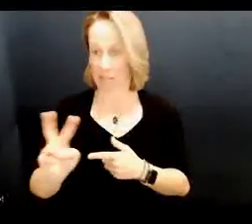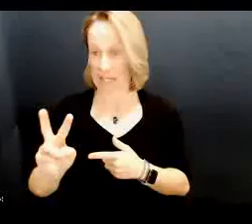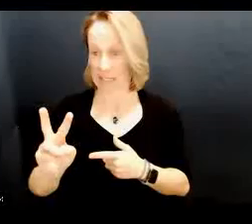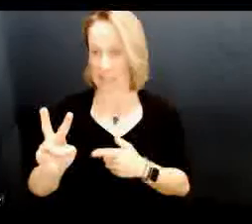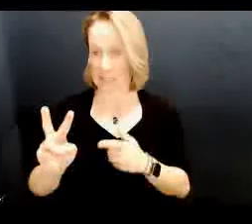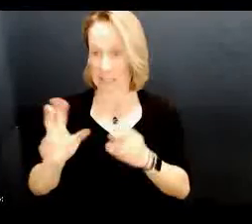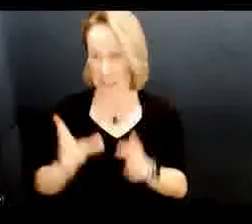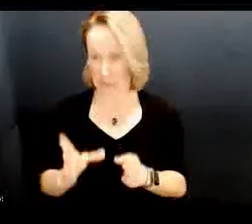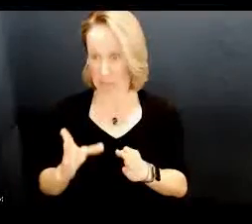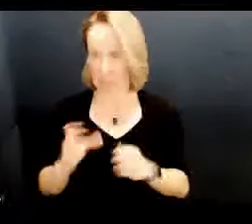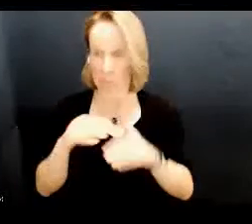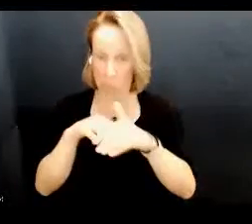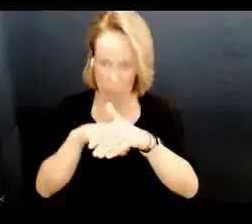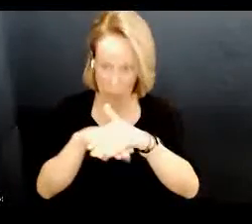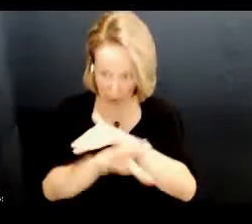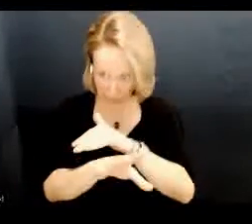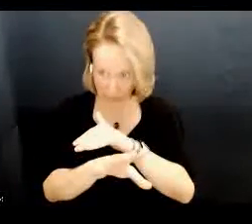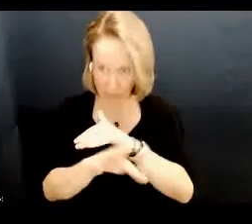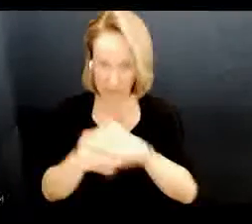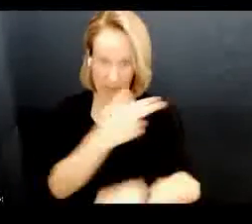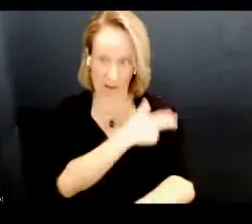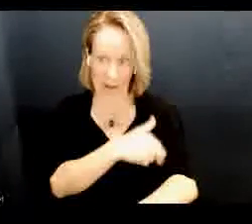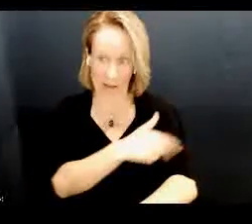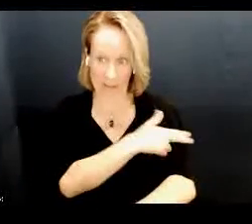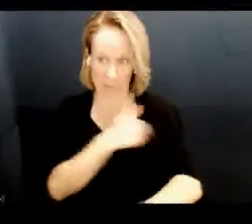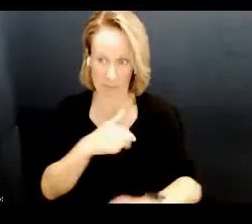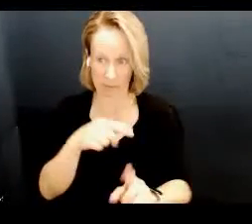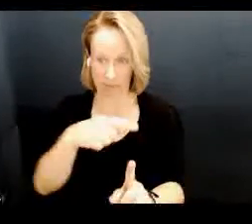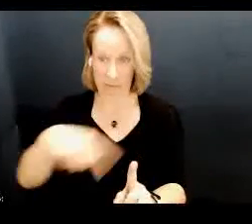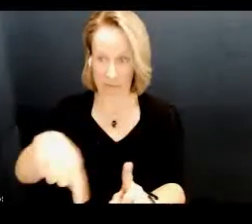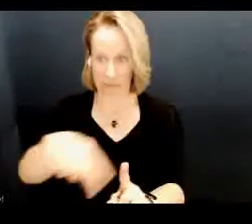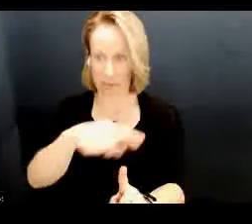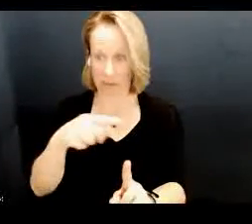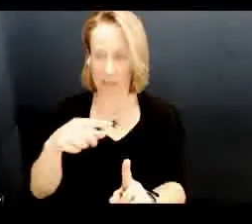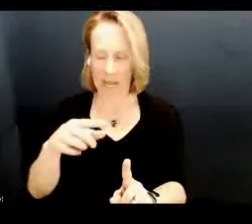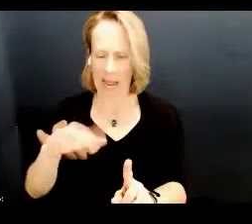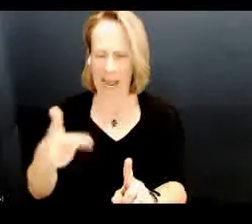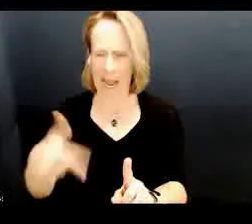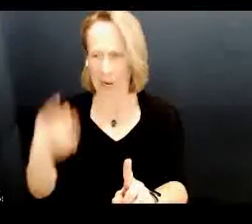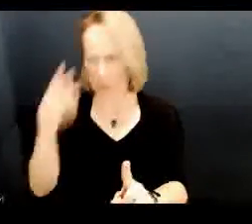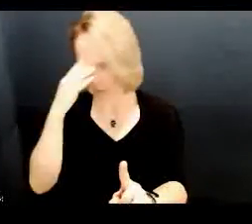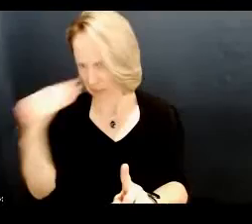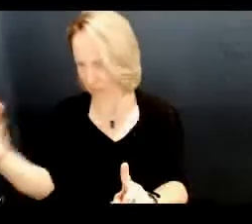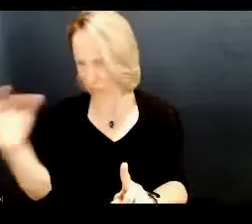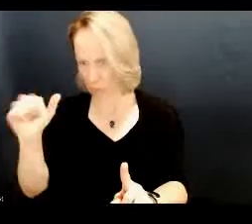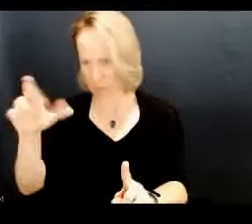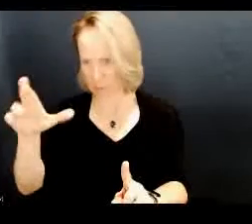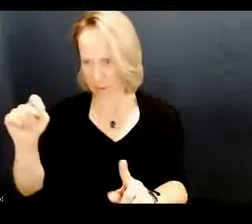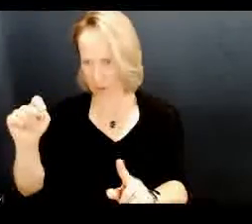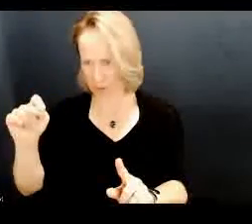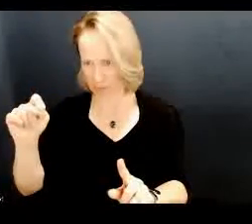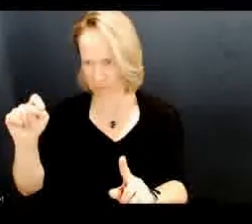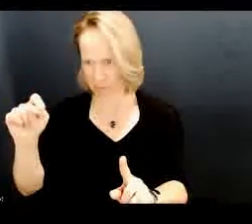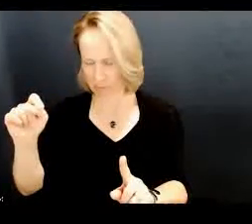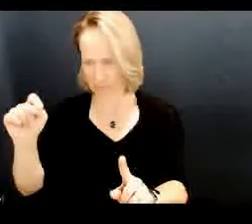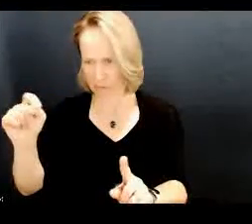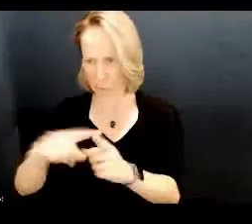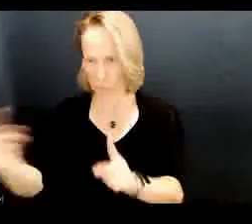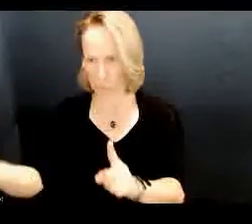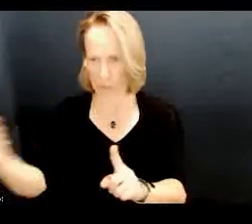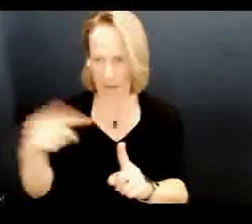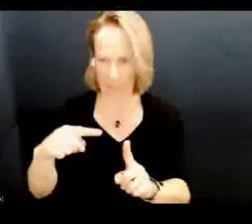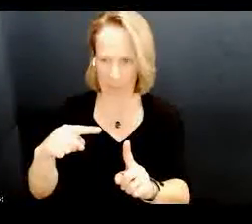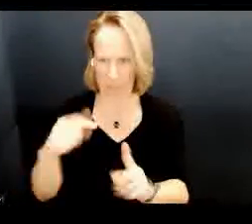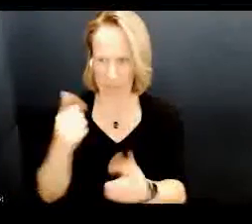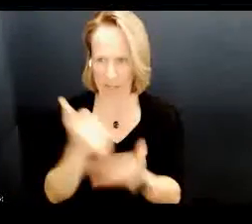the other members of the SART potentially being notified about this? Is there a more victim-centered way we